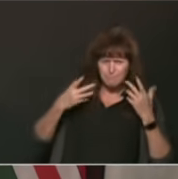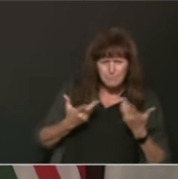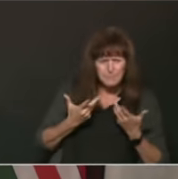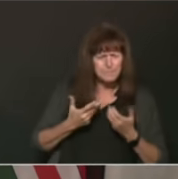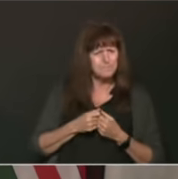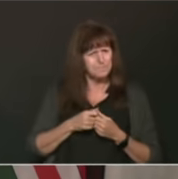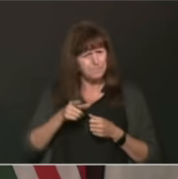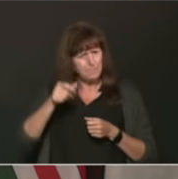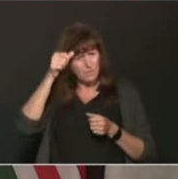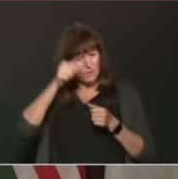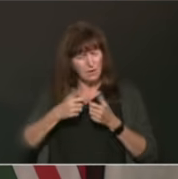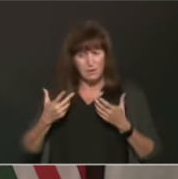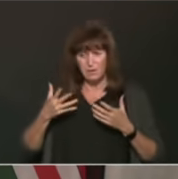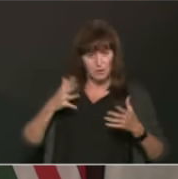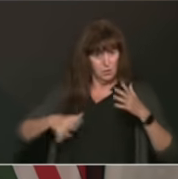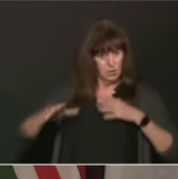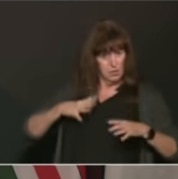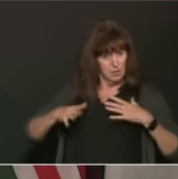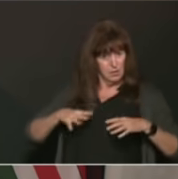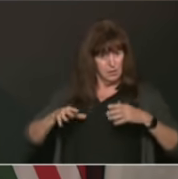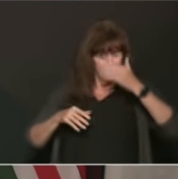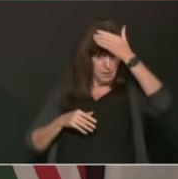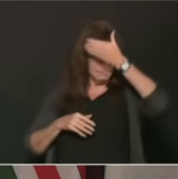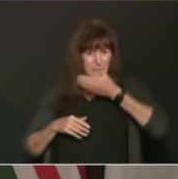substitute for a proper face covering.